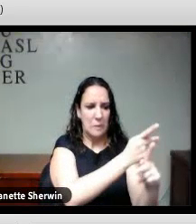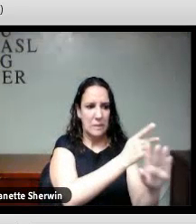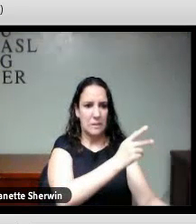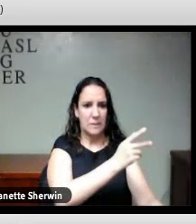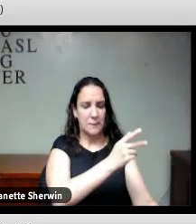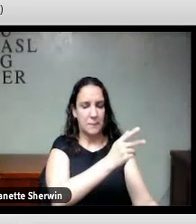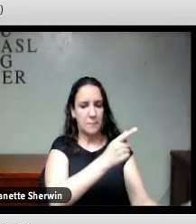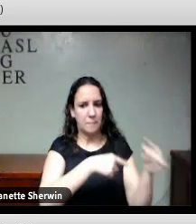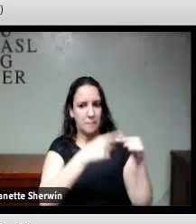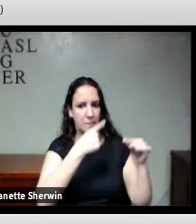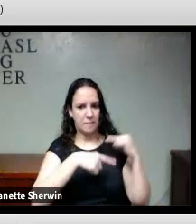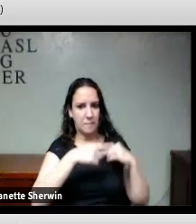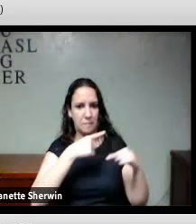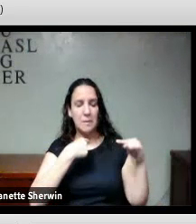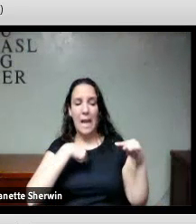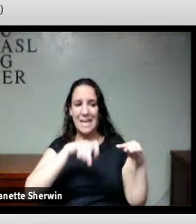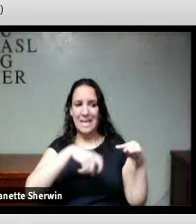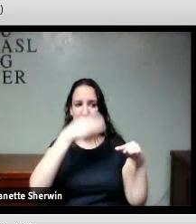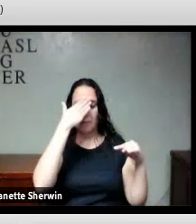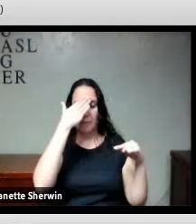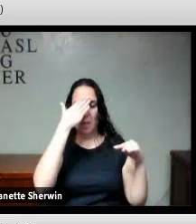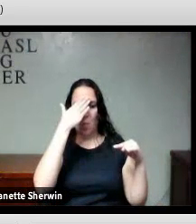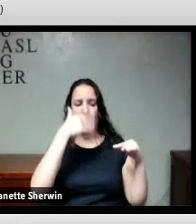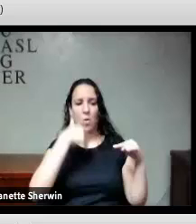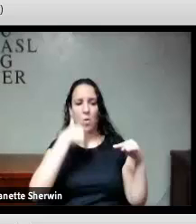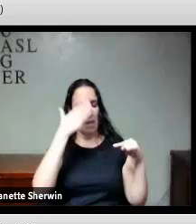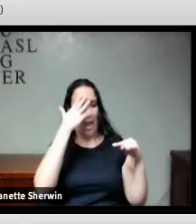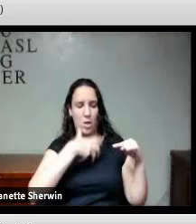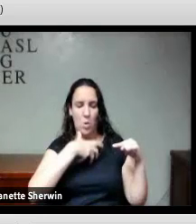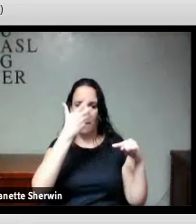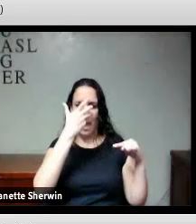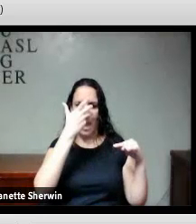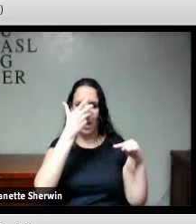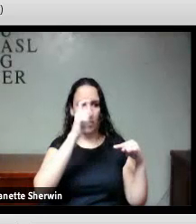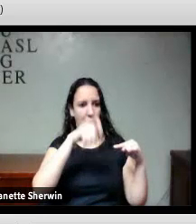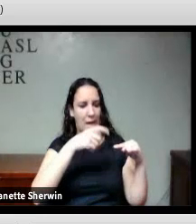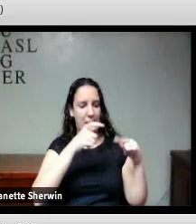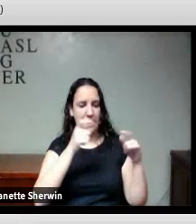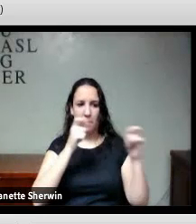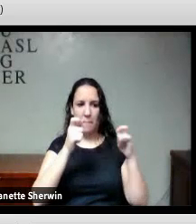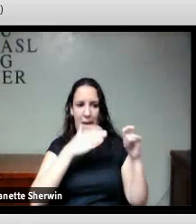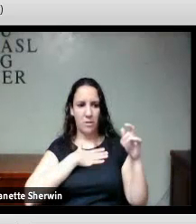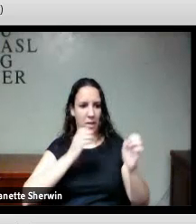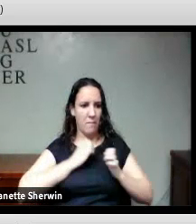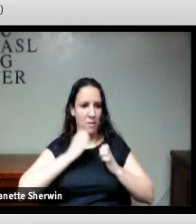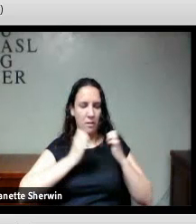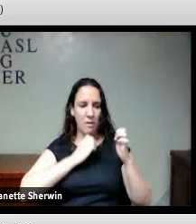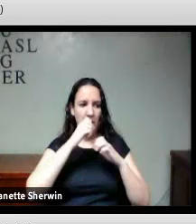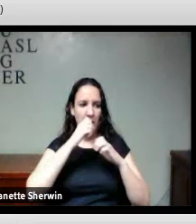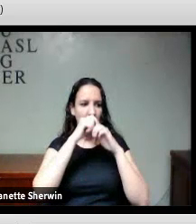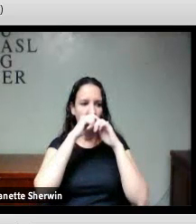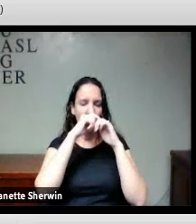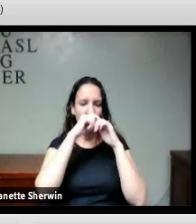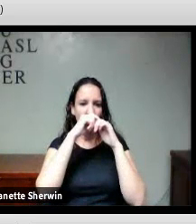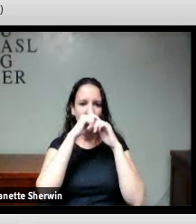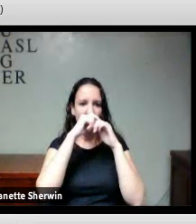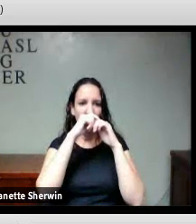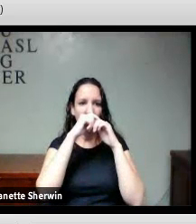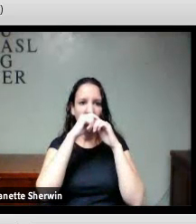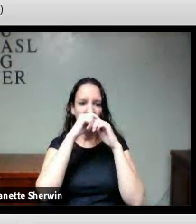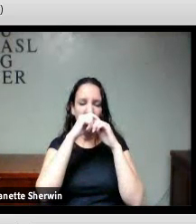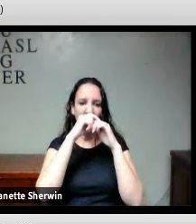then I need to be aware that I'm angry, I'm defensive, I'm getting angry back, and I need to manage those emotions, because that leads to the next element